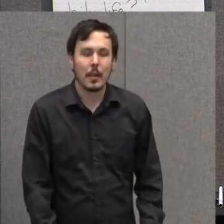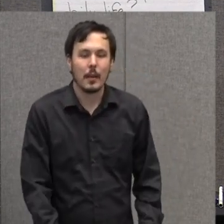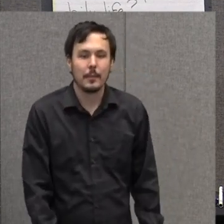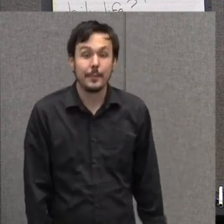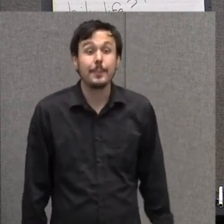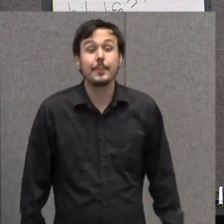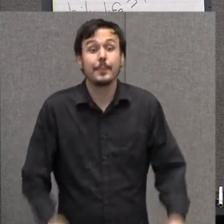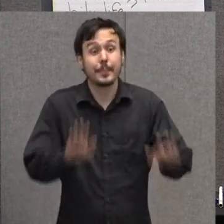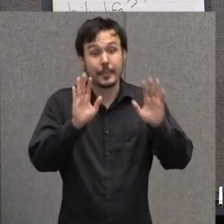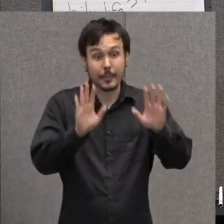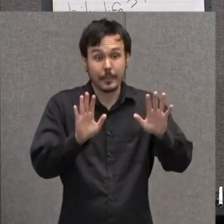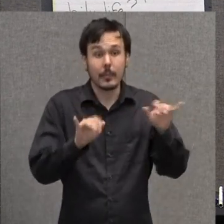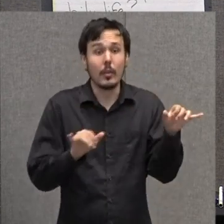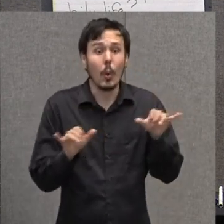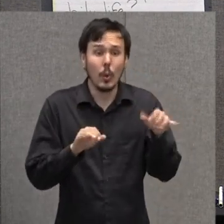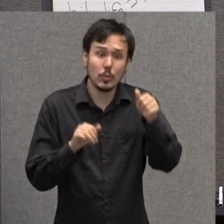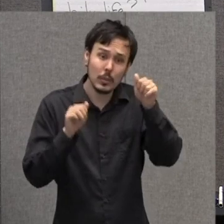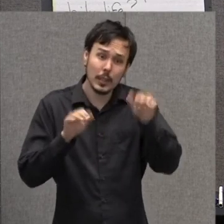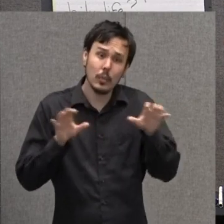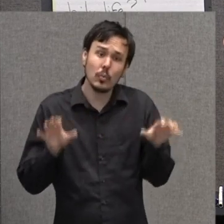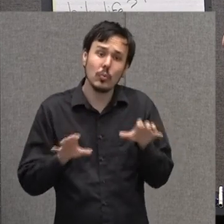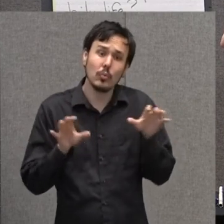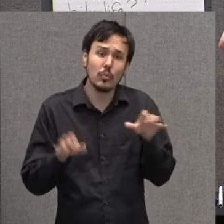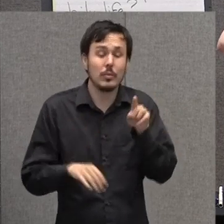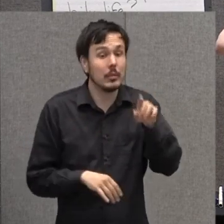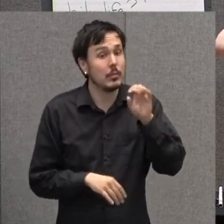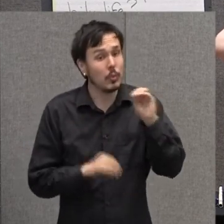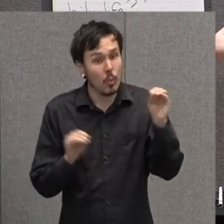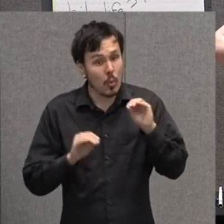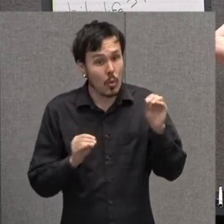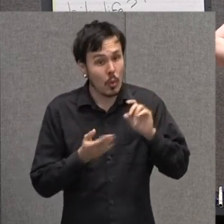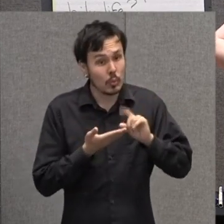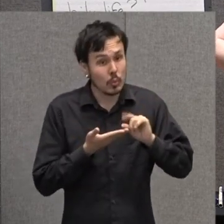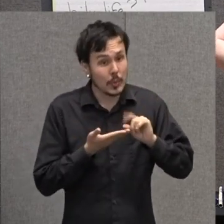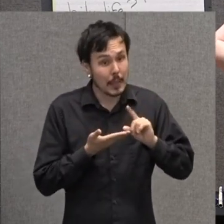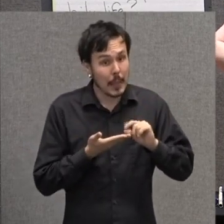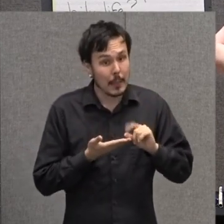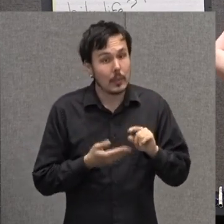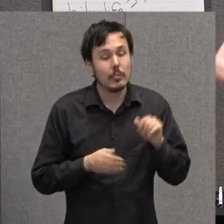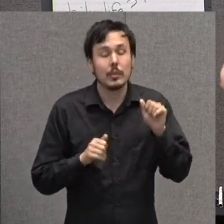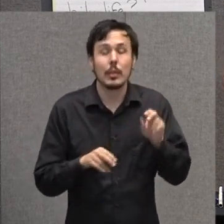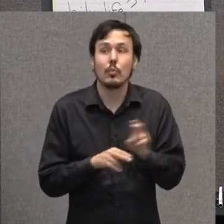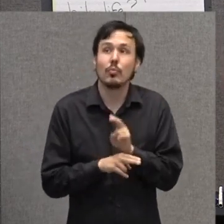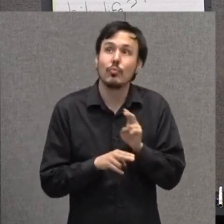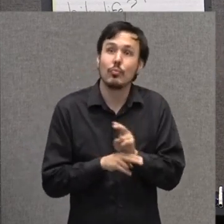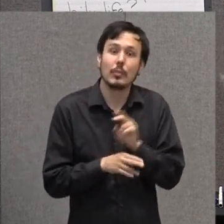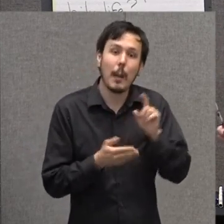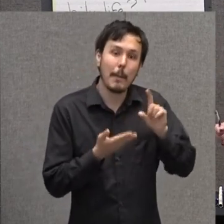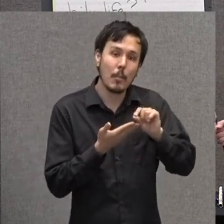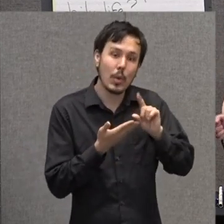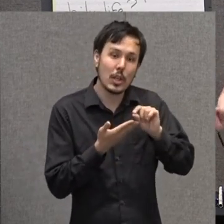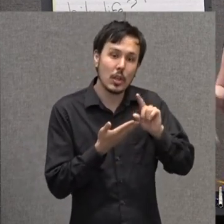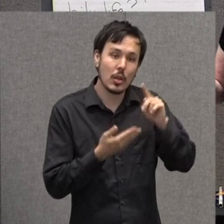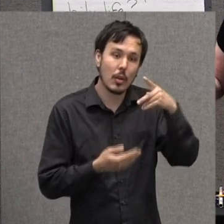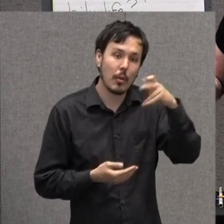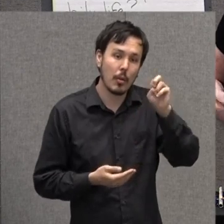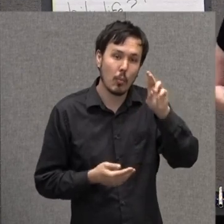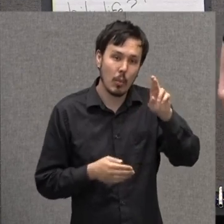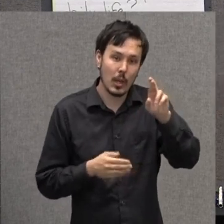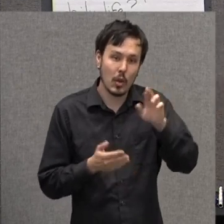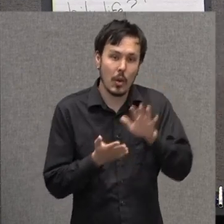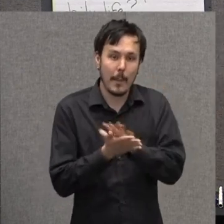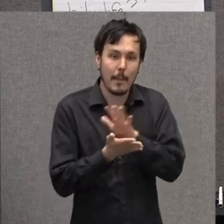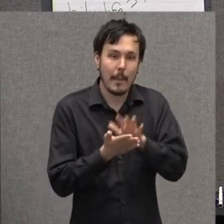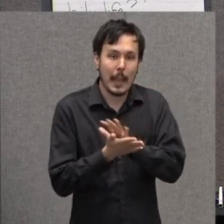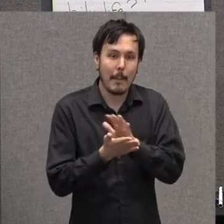Now, you can also do this. If you don't have any newspapers at home, you can use printer paper. You can